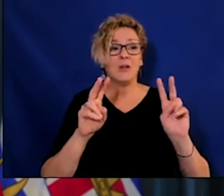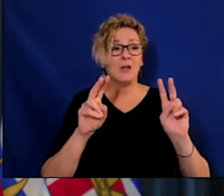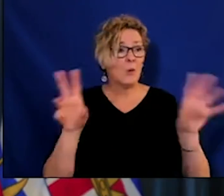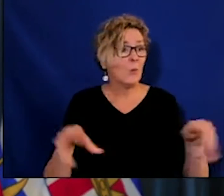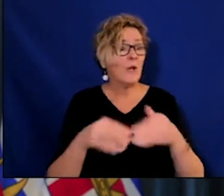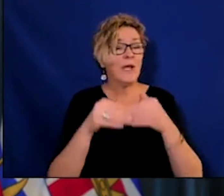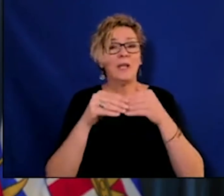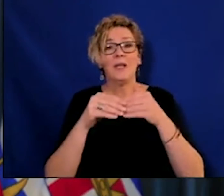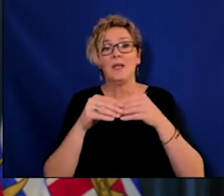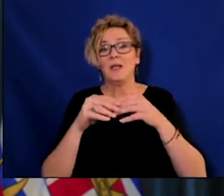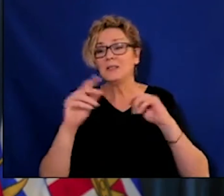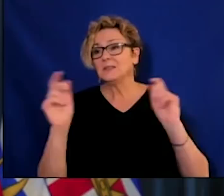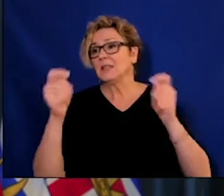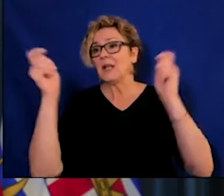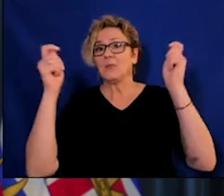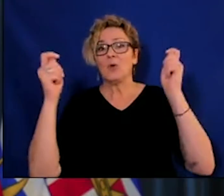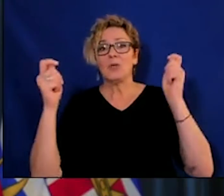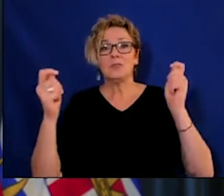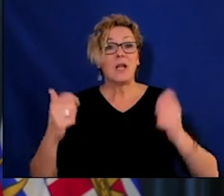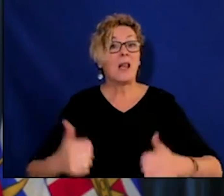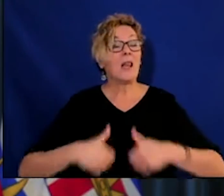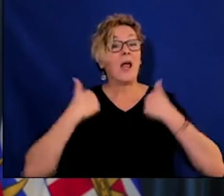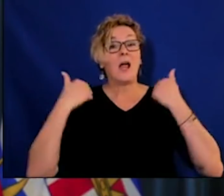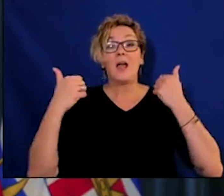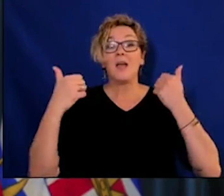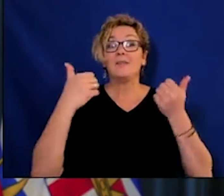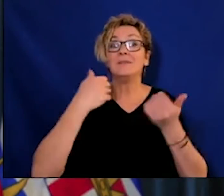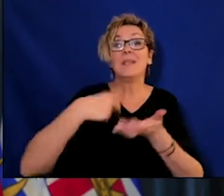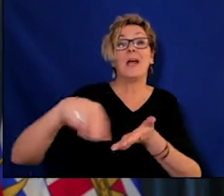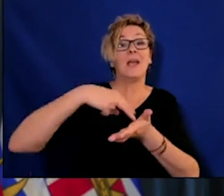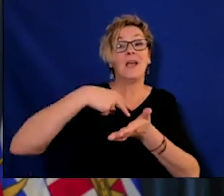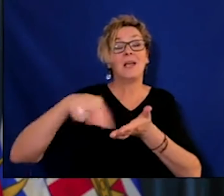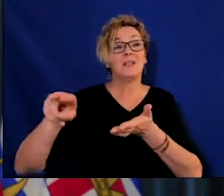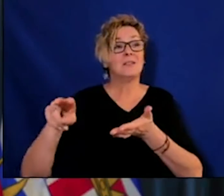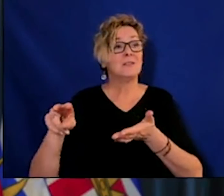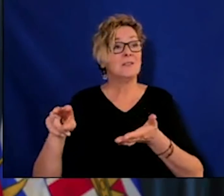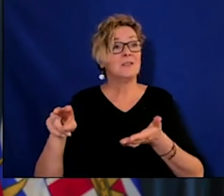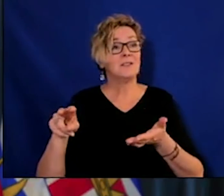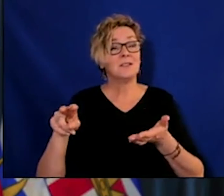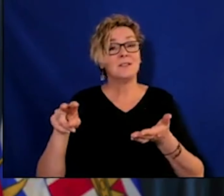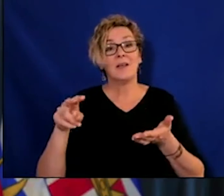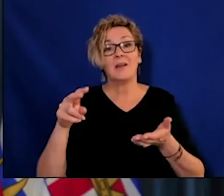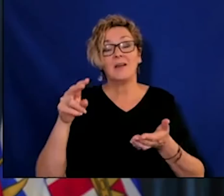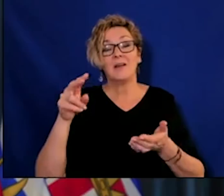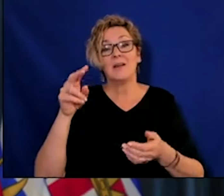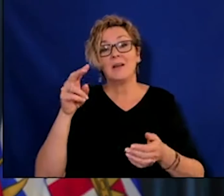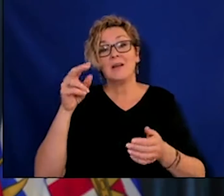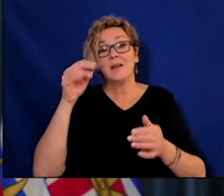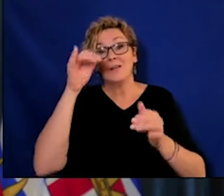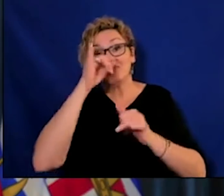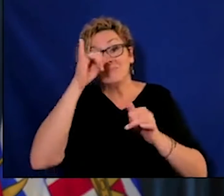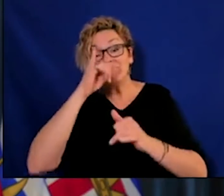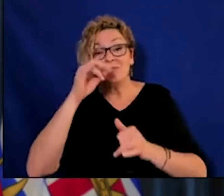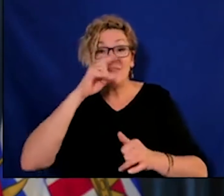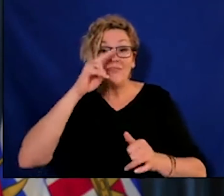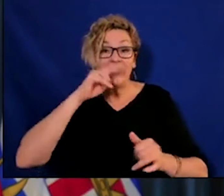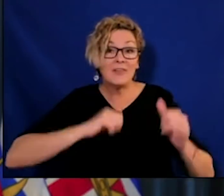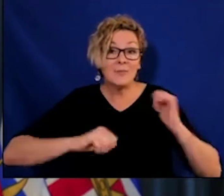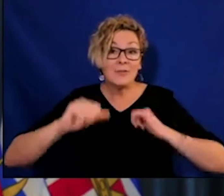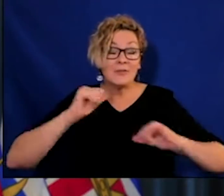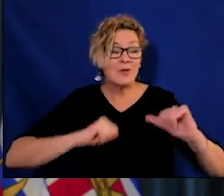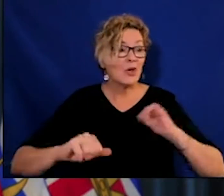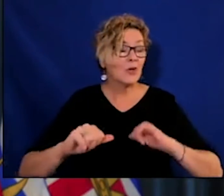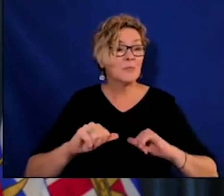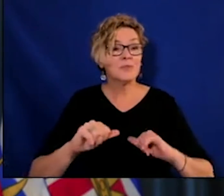performance, live band performance, disc jockey performance, strip dancing, comedic act, art show, magic show, puppet show, fashion